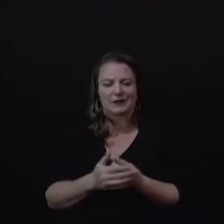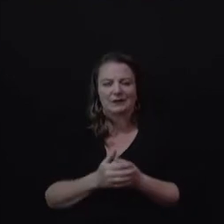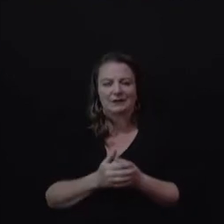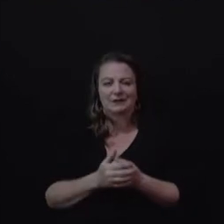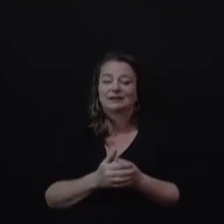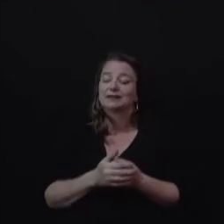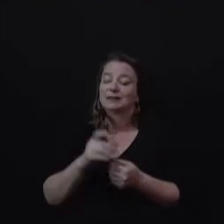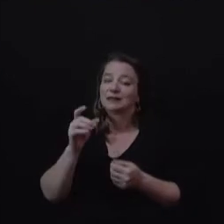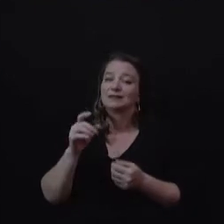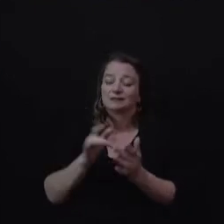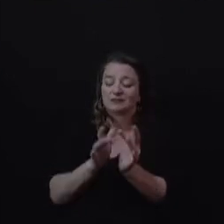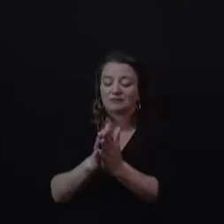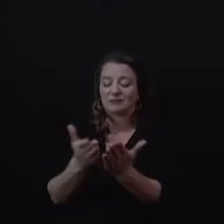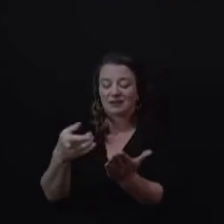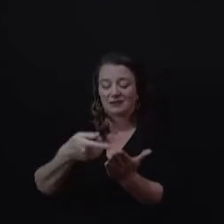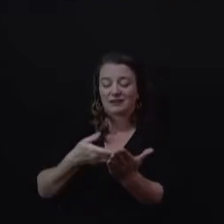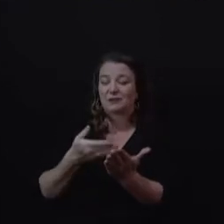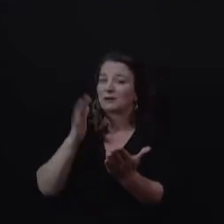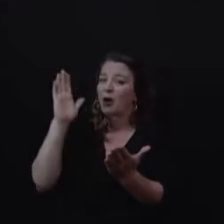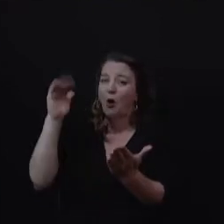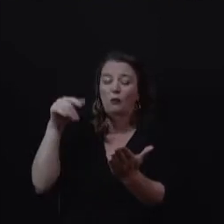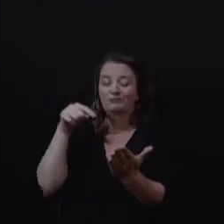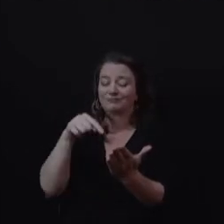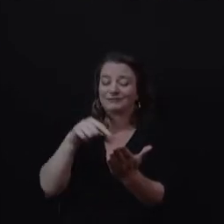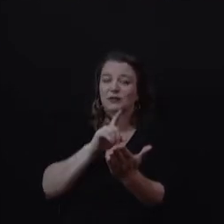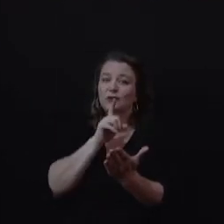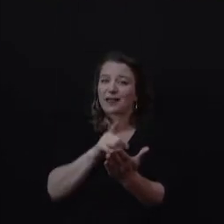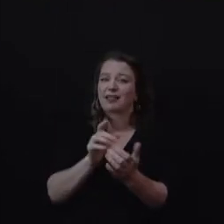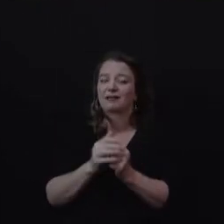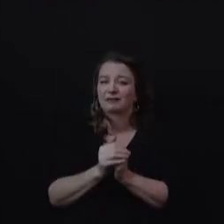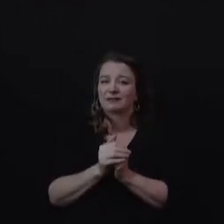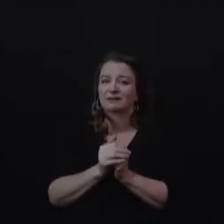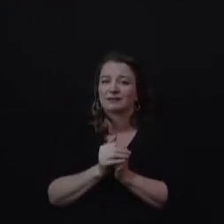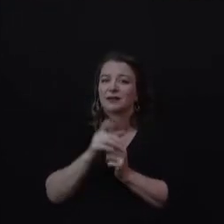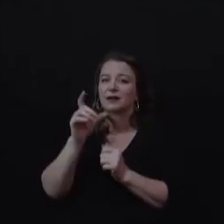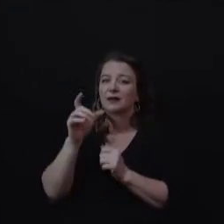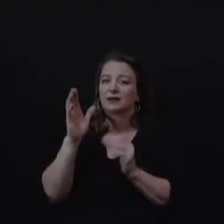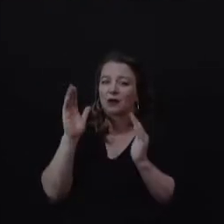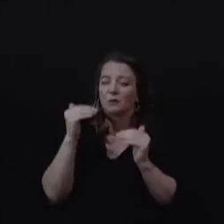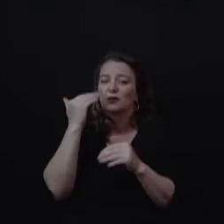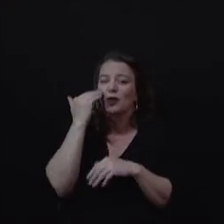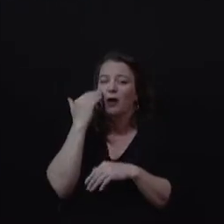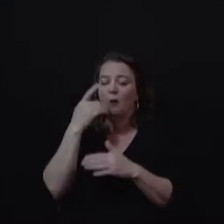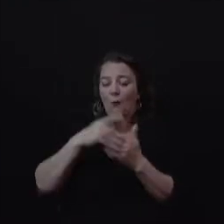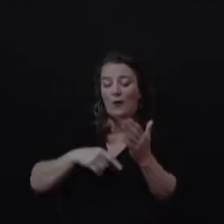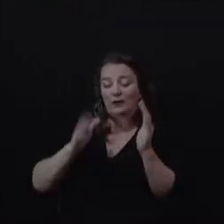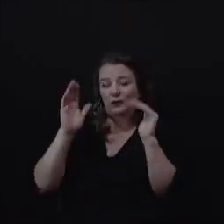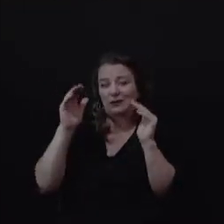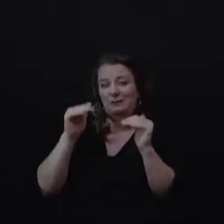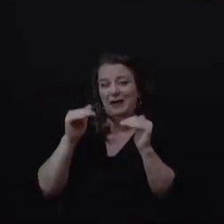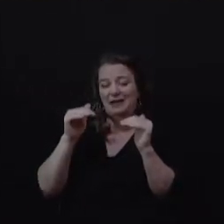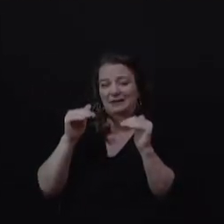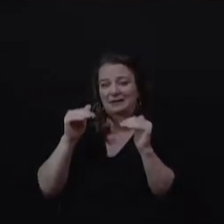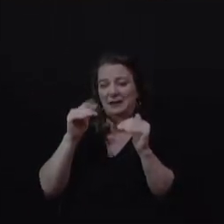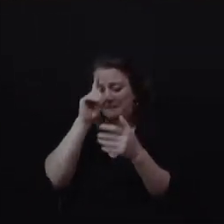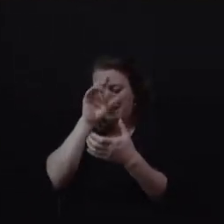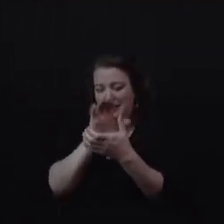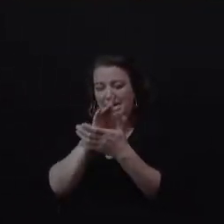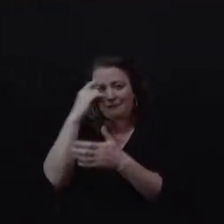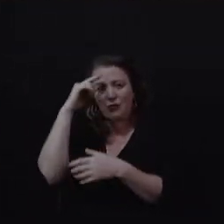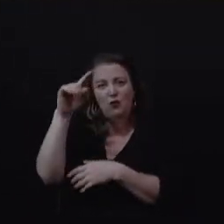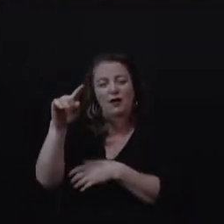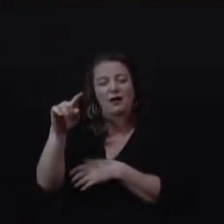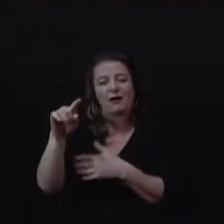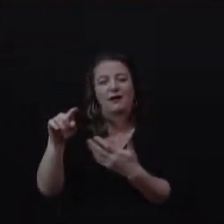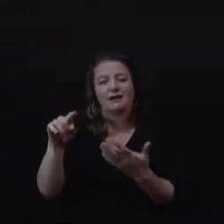real. And you better hope you know what it says that you can expect and what you can believe for. And